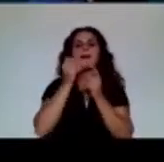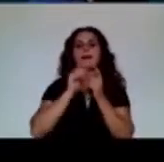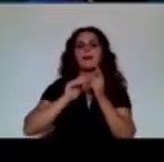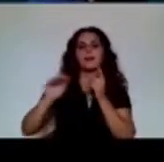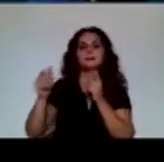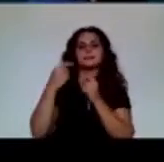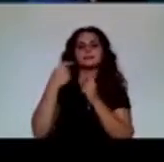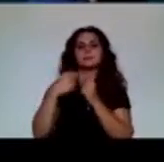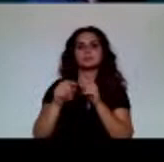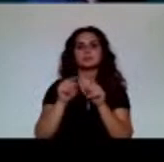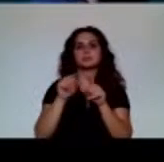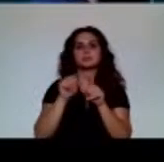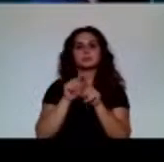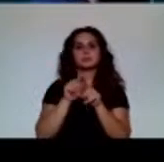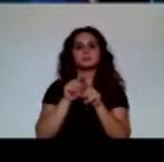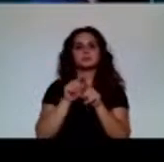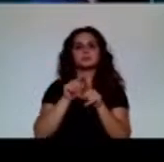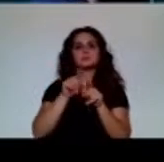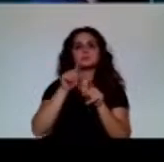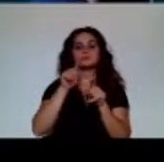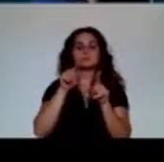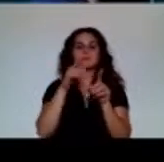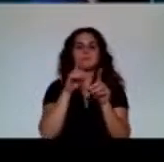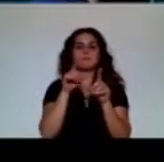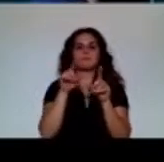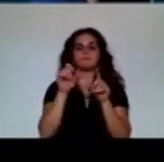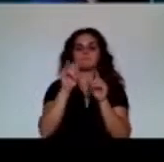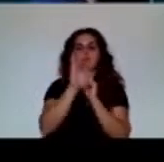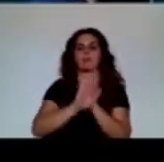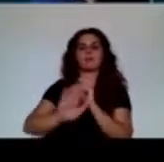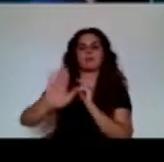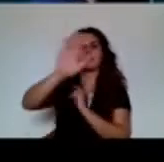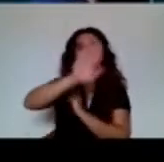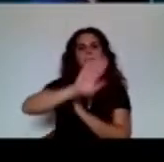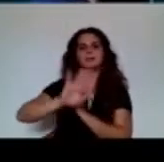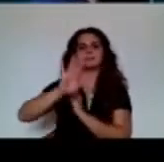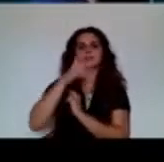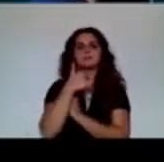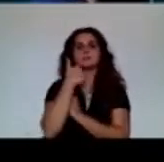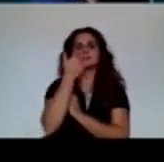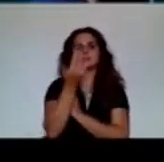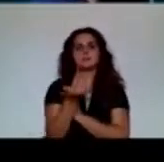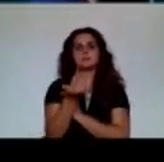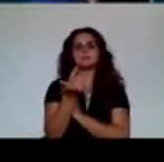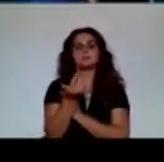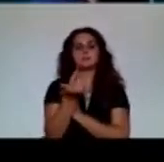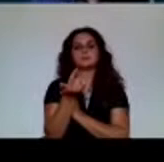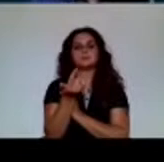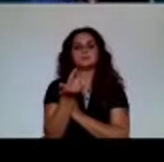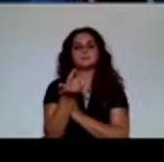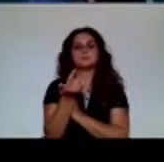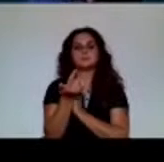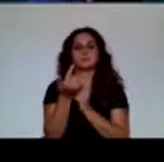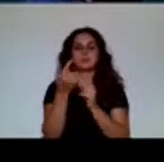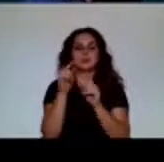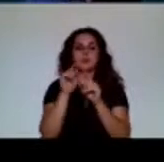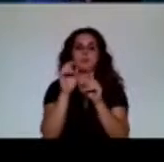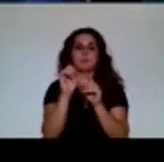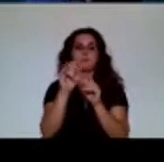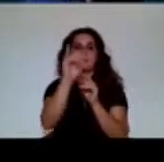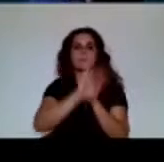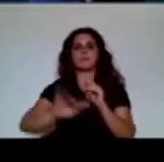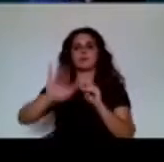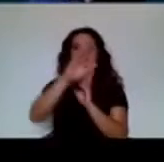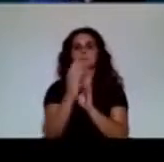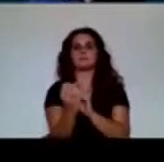to classify pictures, faces of white and black children that would be presented here at